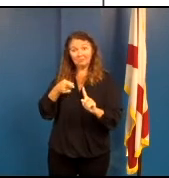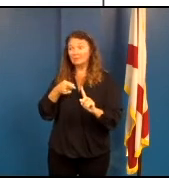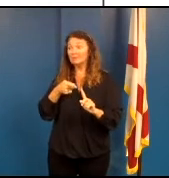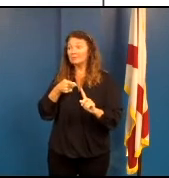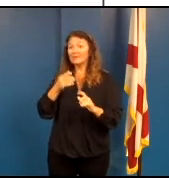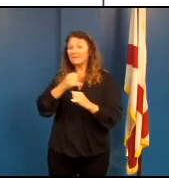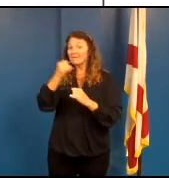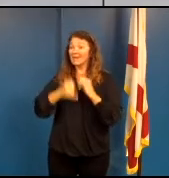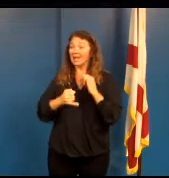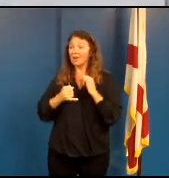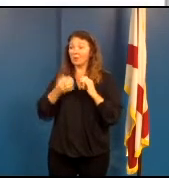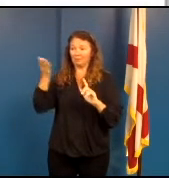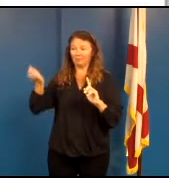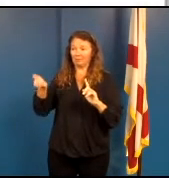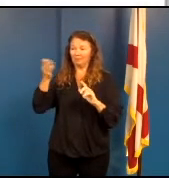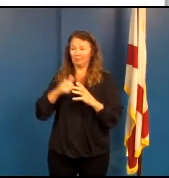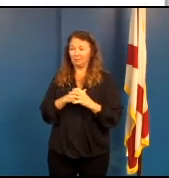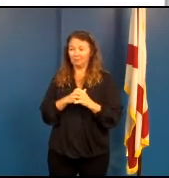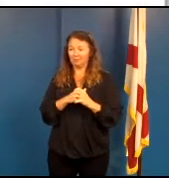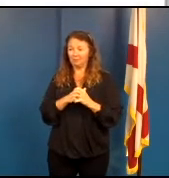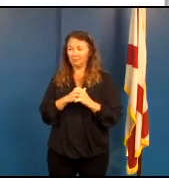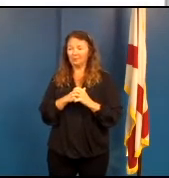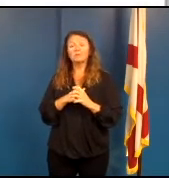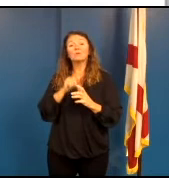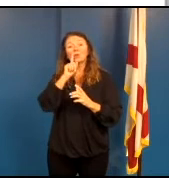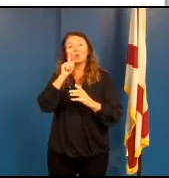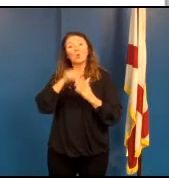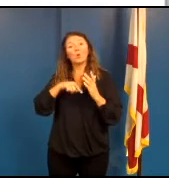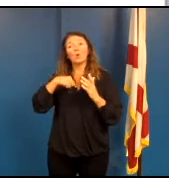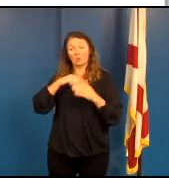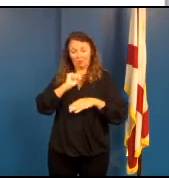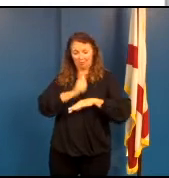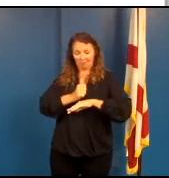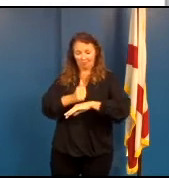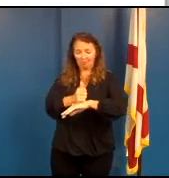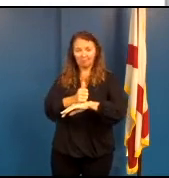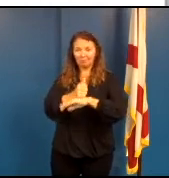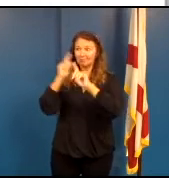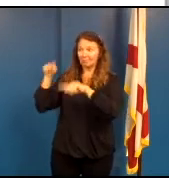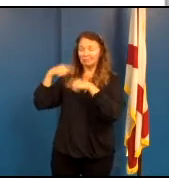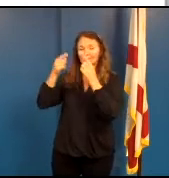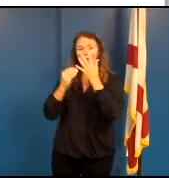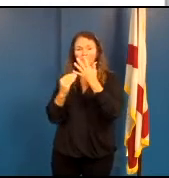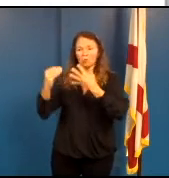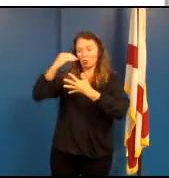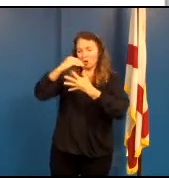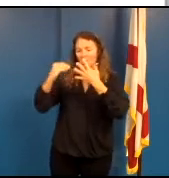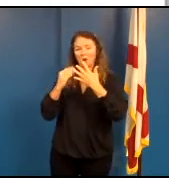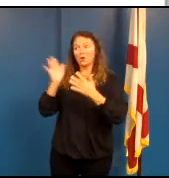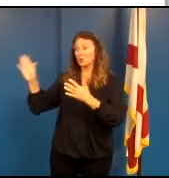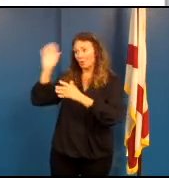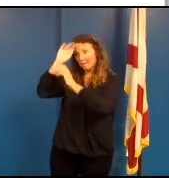our final slide, which is really what we've laid out to do: prioritize the vision of the